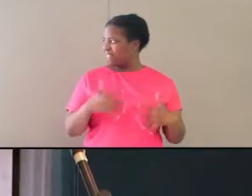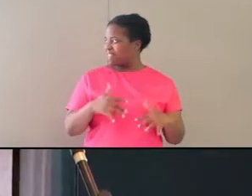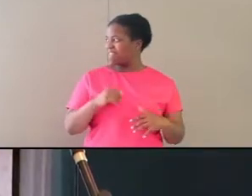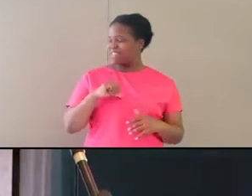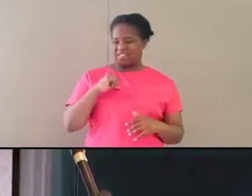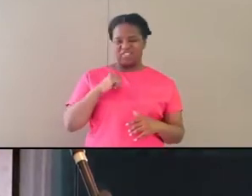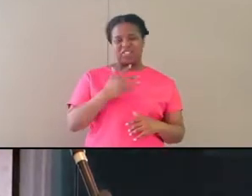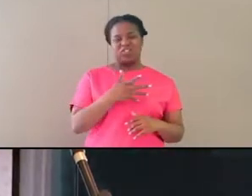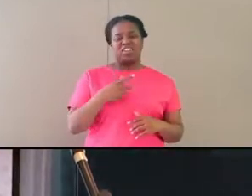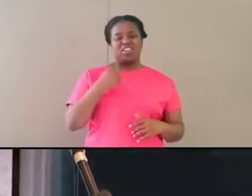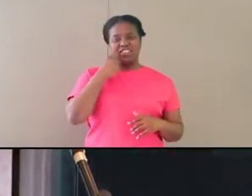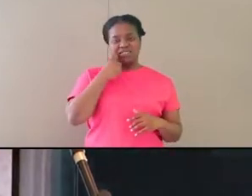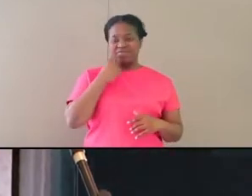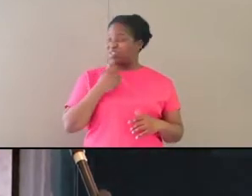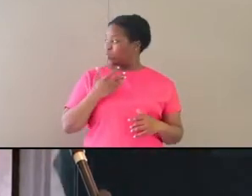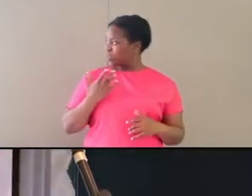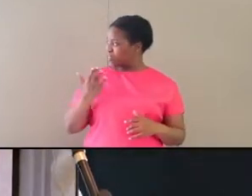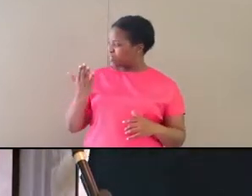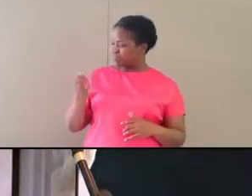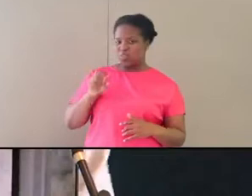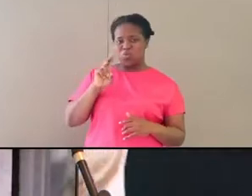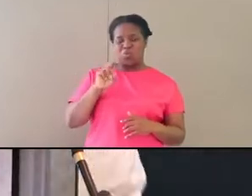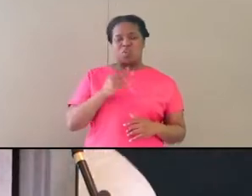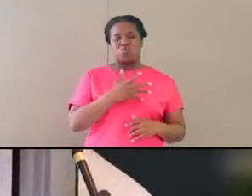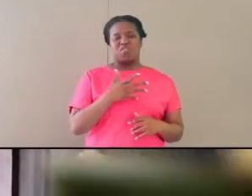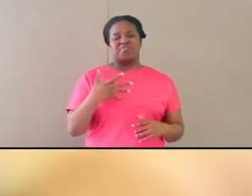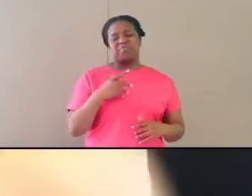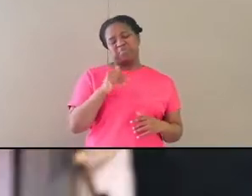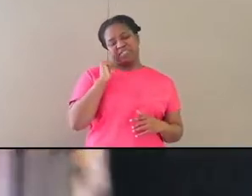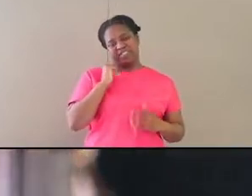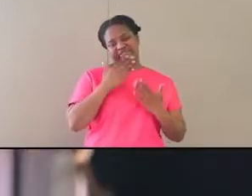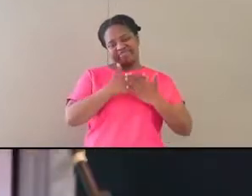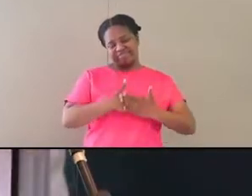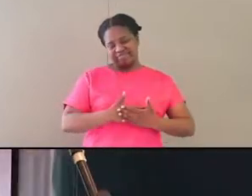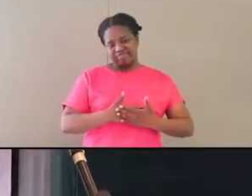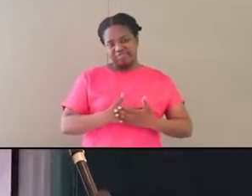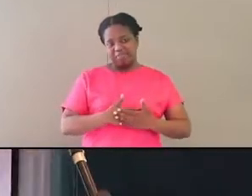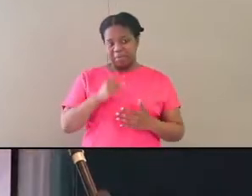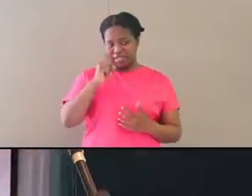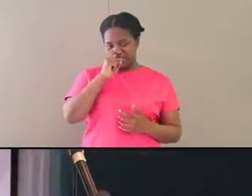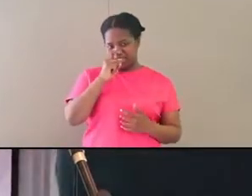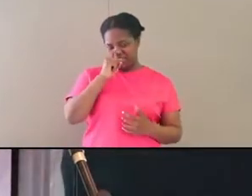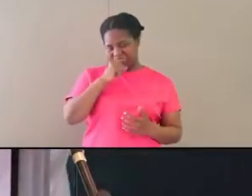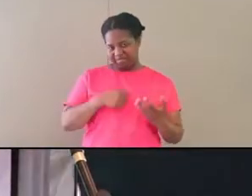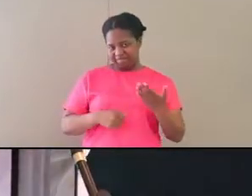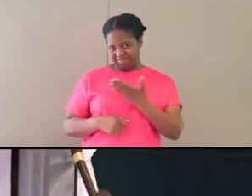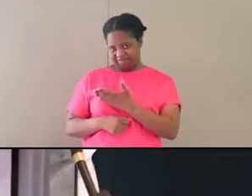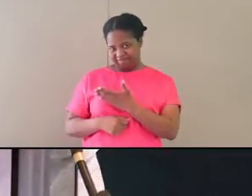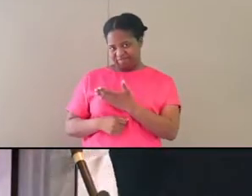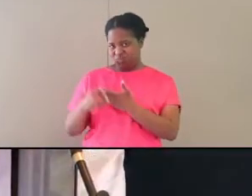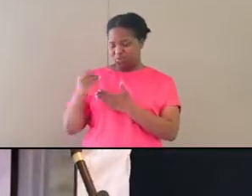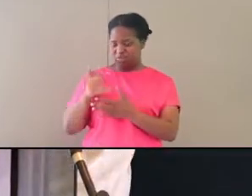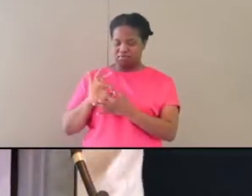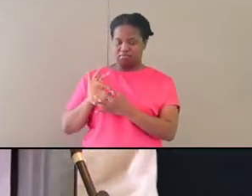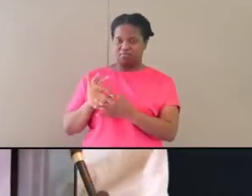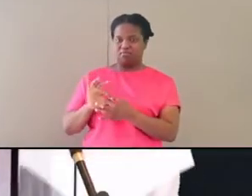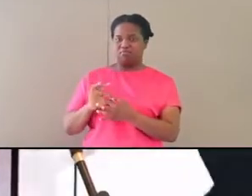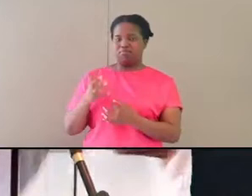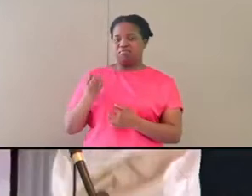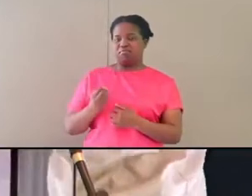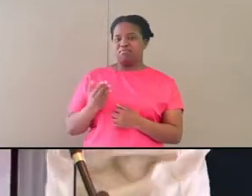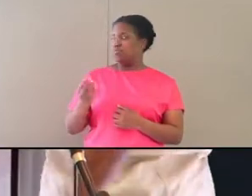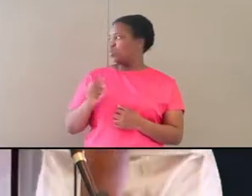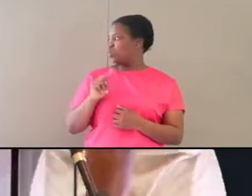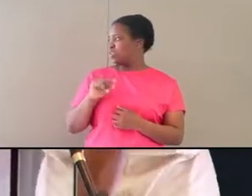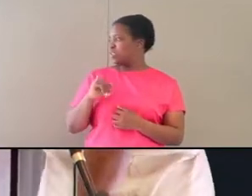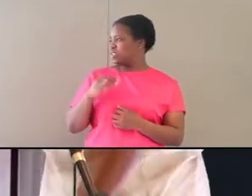empowerment so we shared the stage with colleagues from UN women yesterday and my sister Christine we have a wonderful relationship with UNICEF